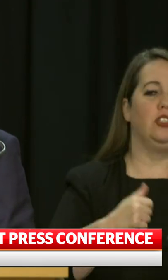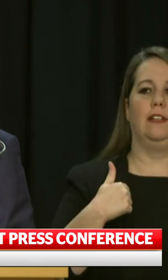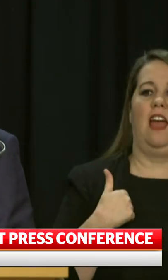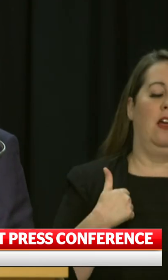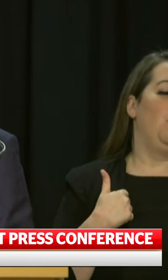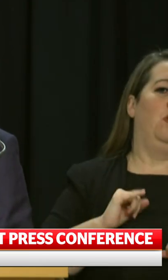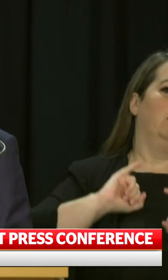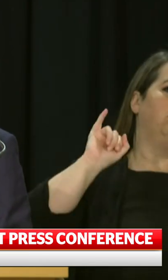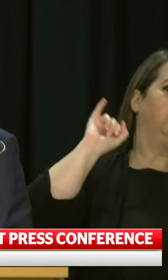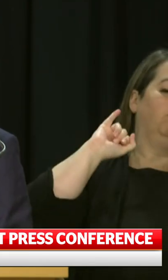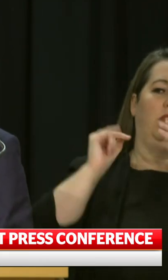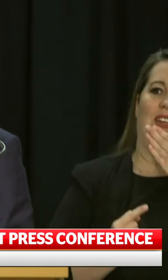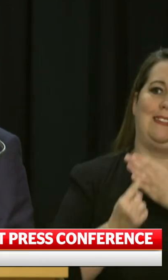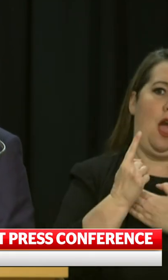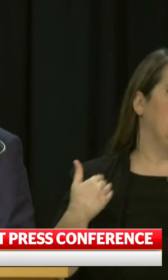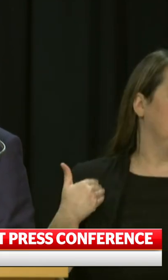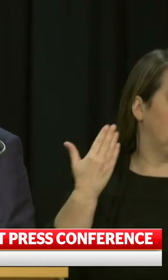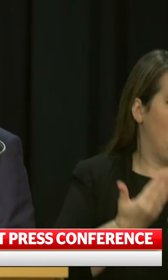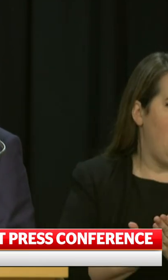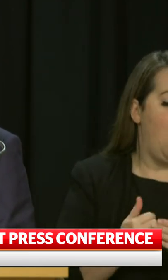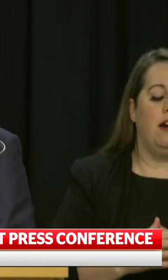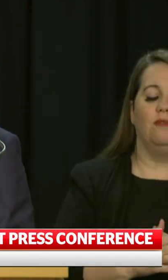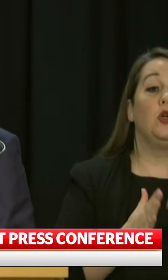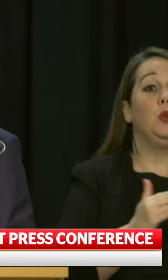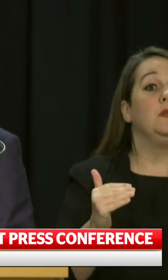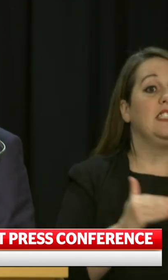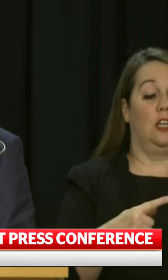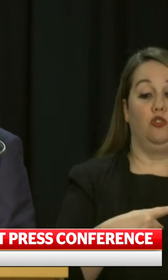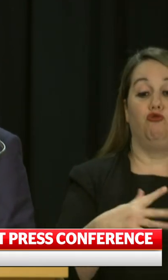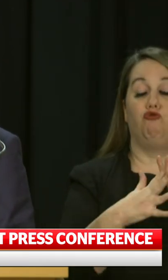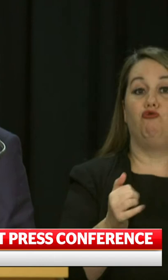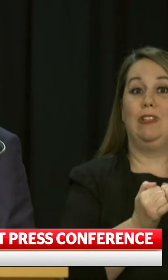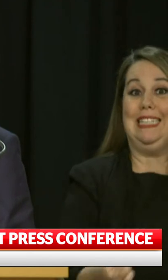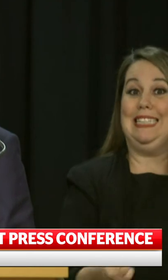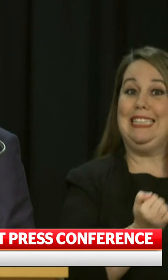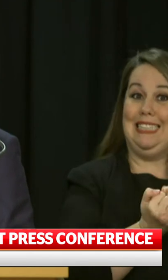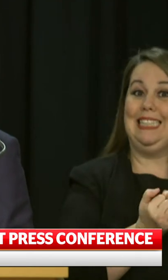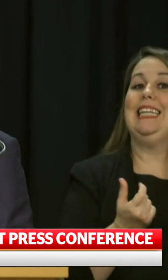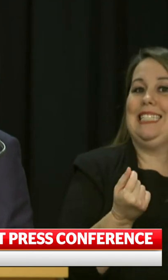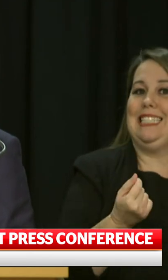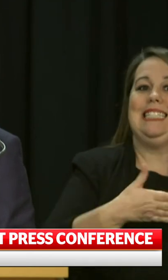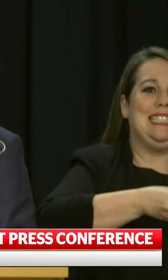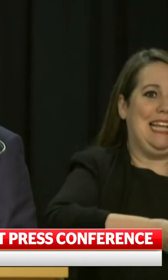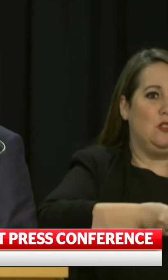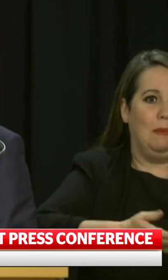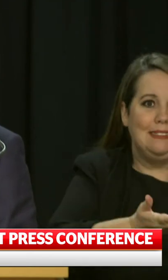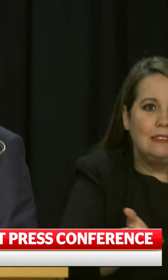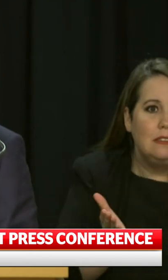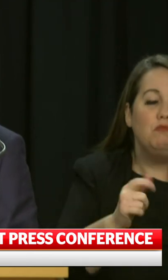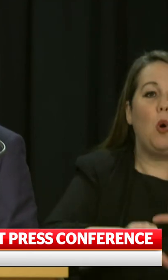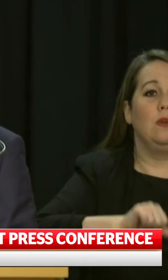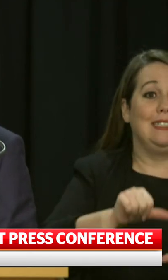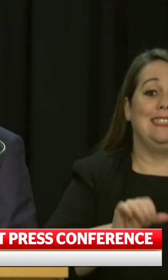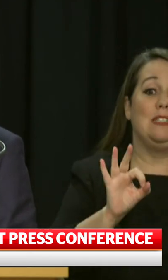injustices, through the treaty settlement process, through the, you know, on a more contemporary basis, through the Waitangi